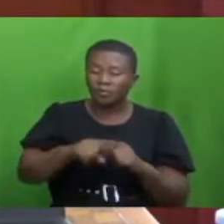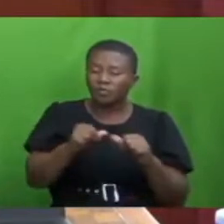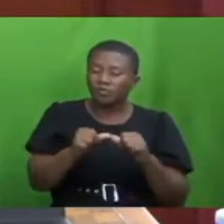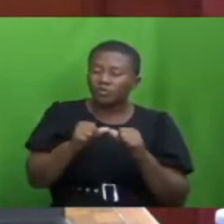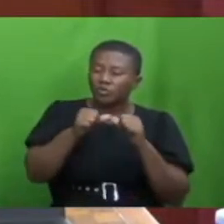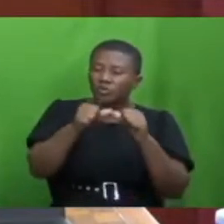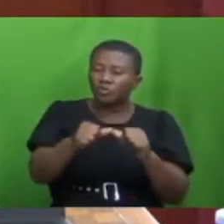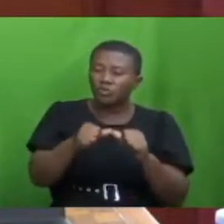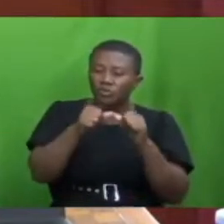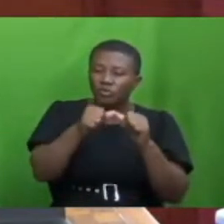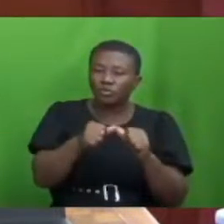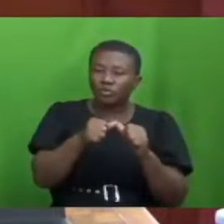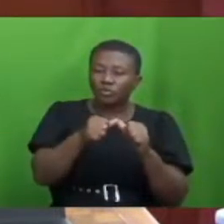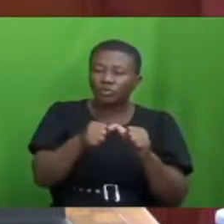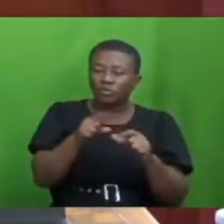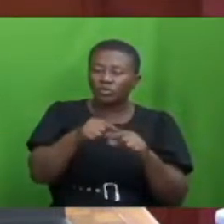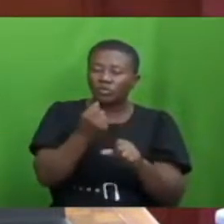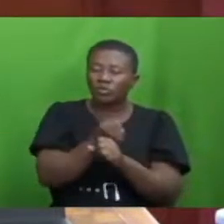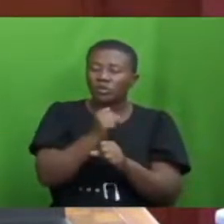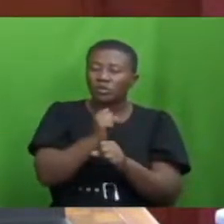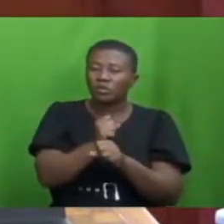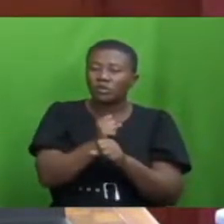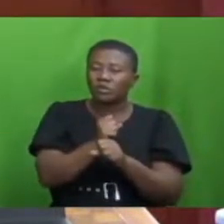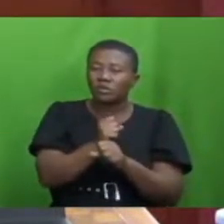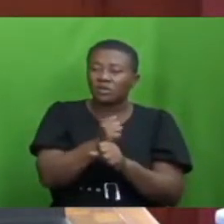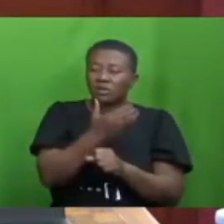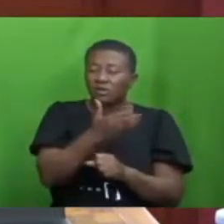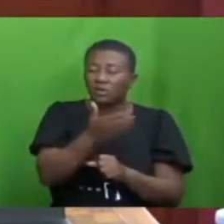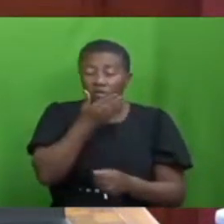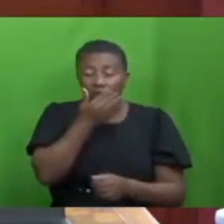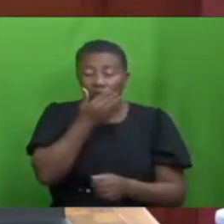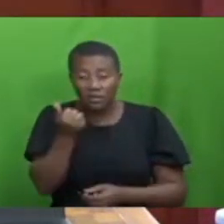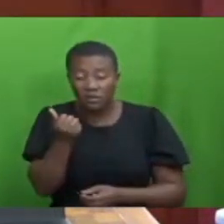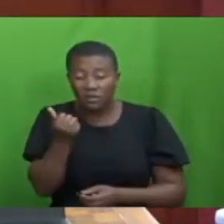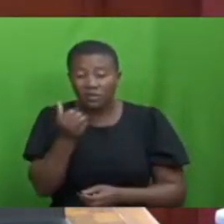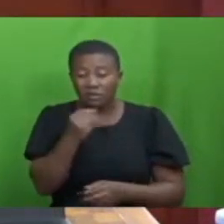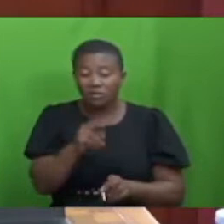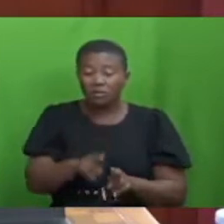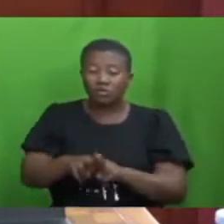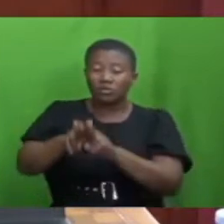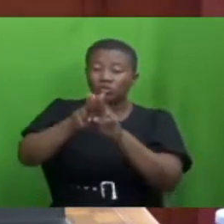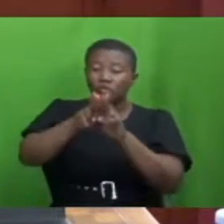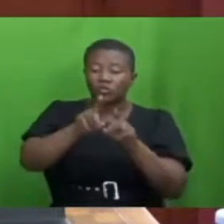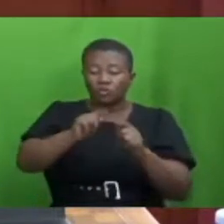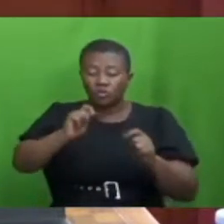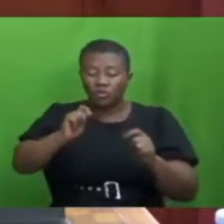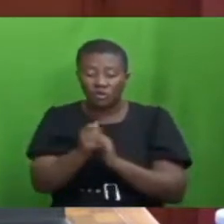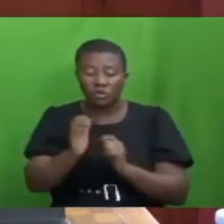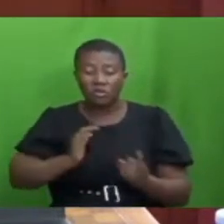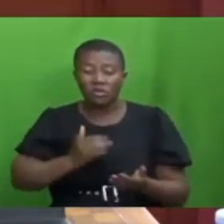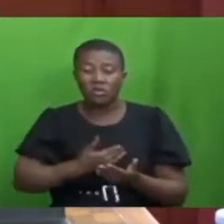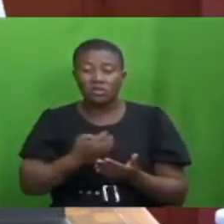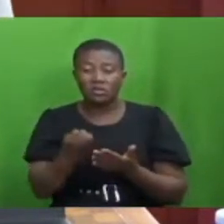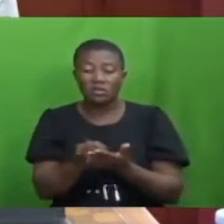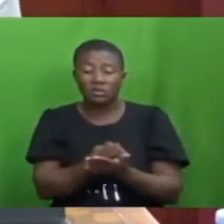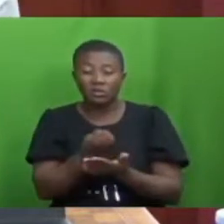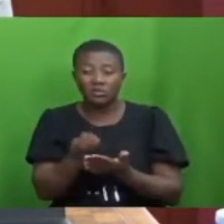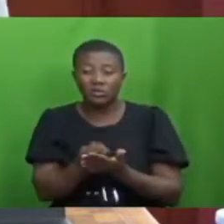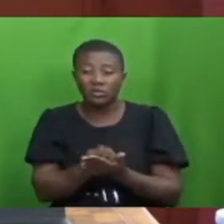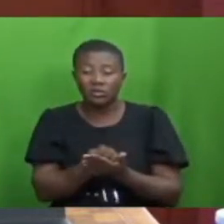need to rejoice in fervent gratitude to the Lord. We must endeavor to continue to build this righteous